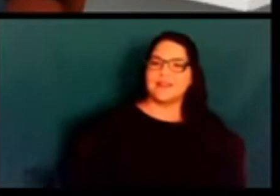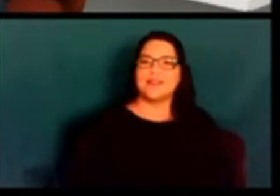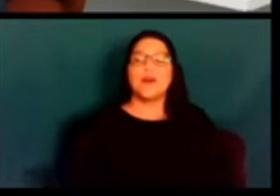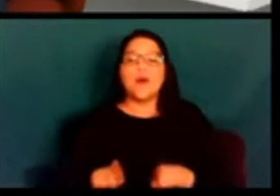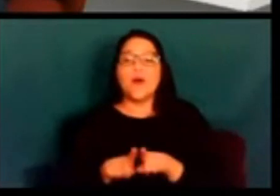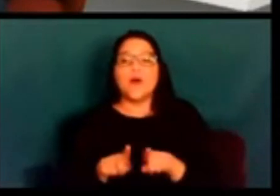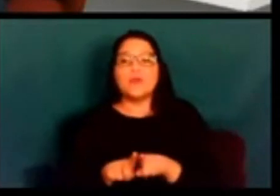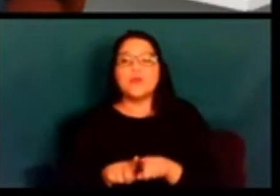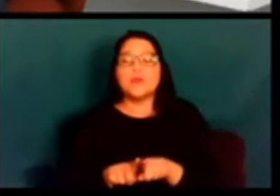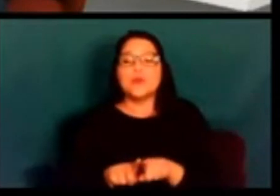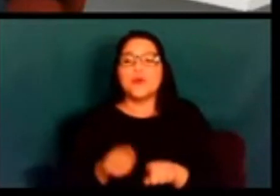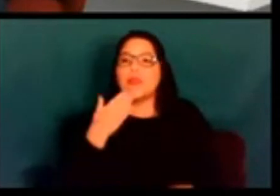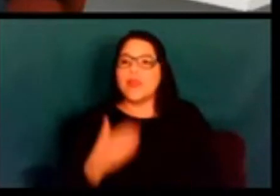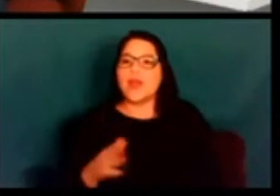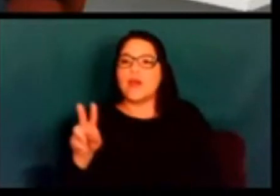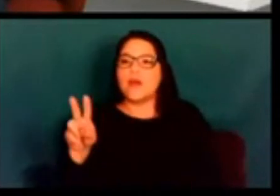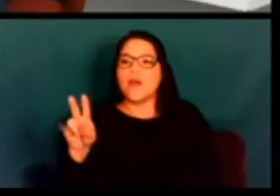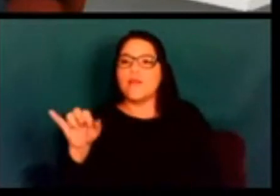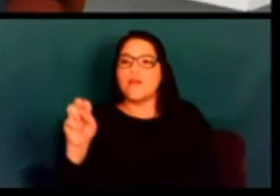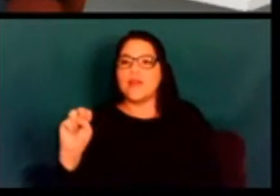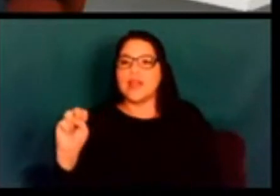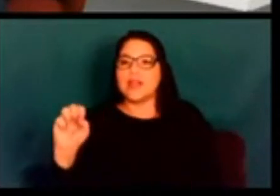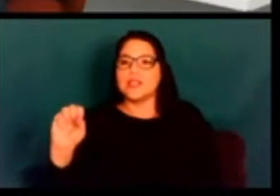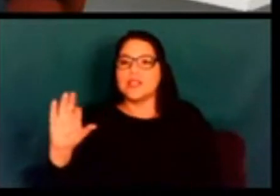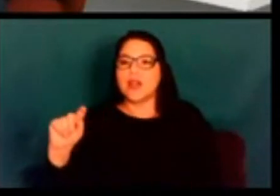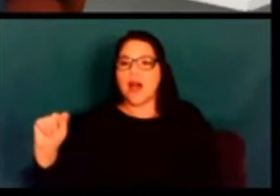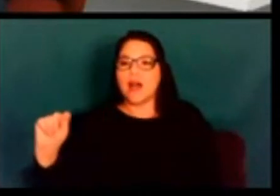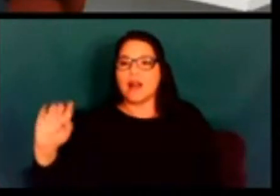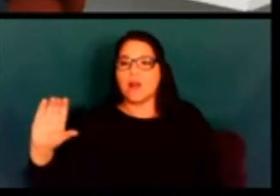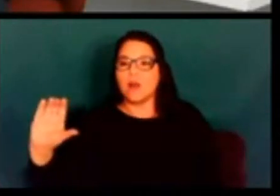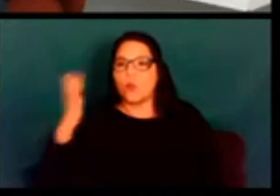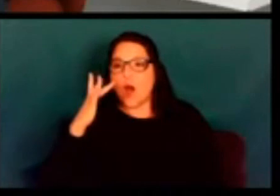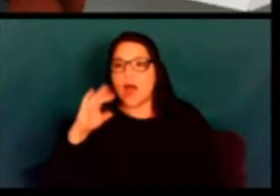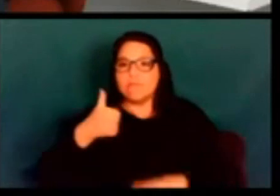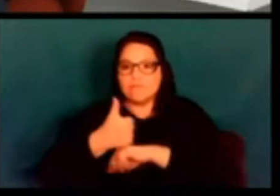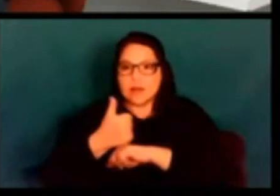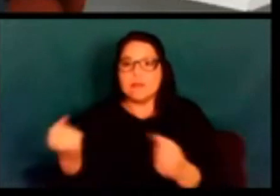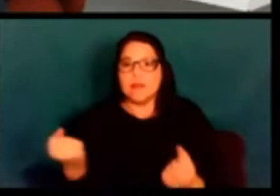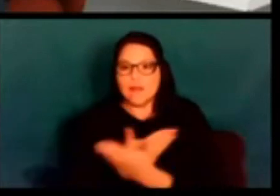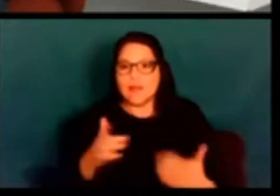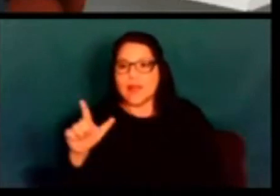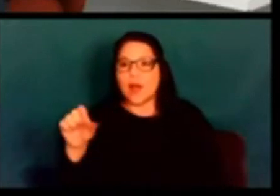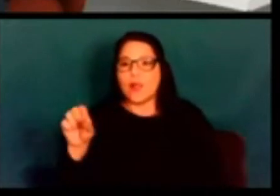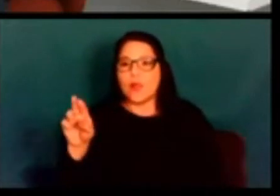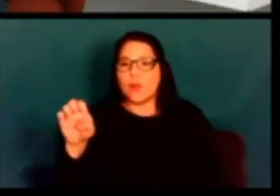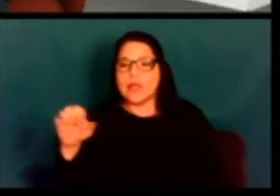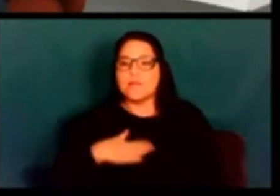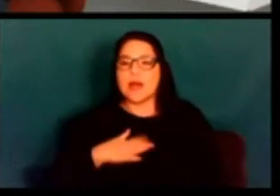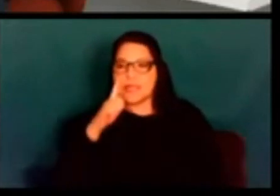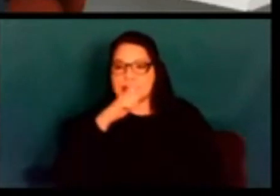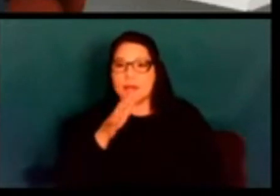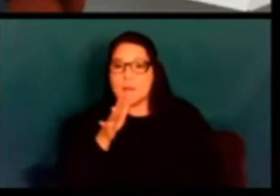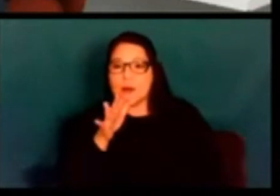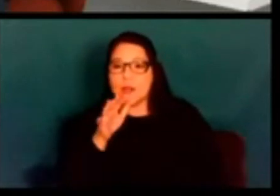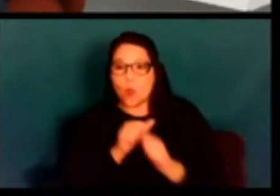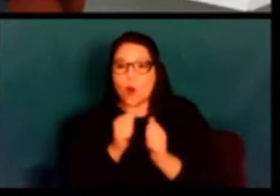also want to say thank you to Vivian Scott Shue for bringing us together. Thank you to Louise West, my stepmom, who